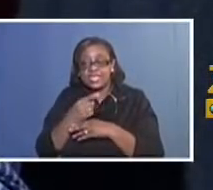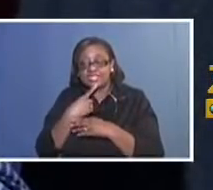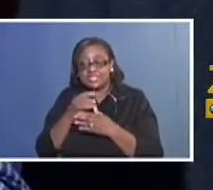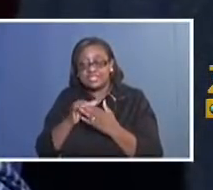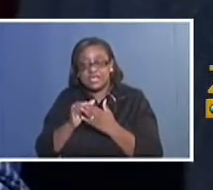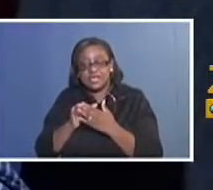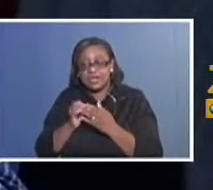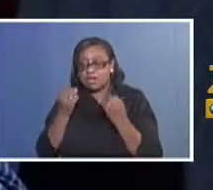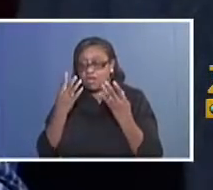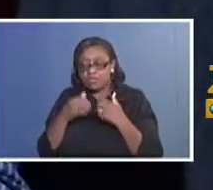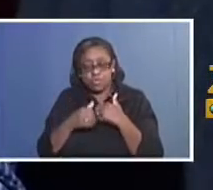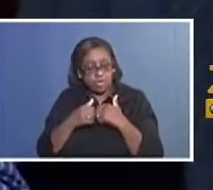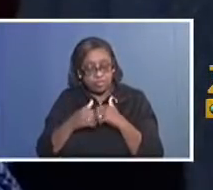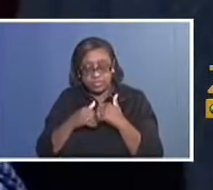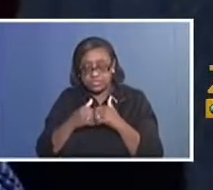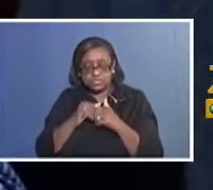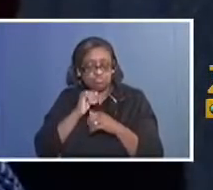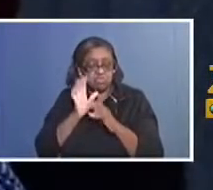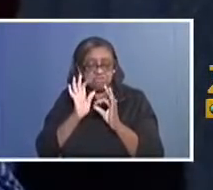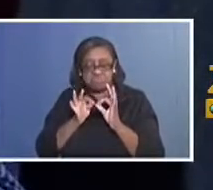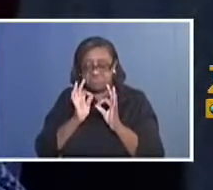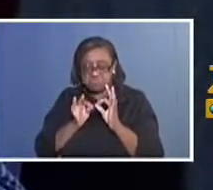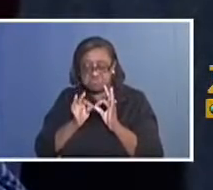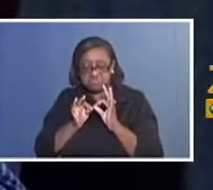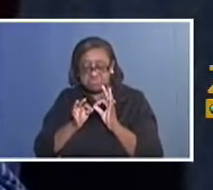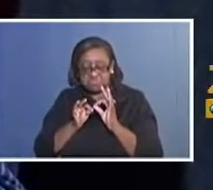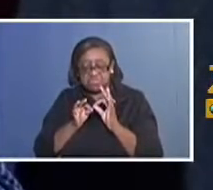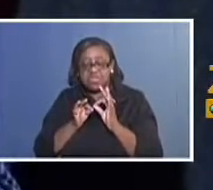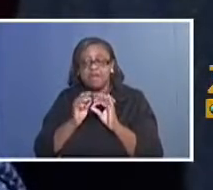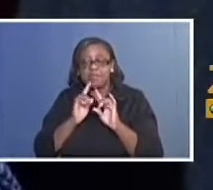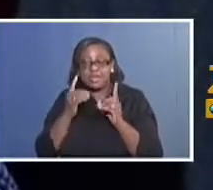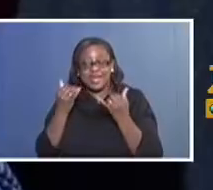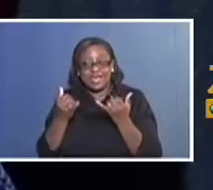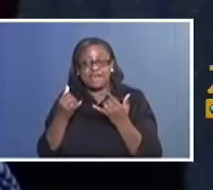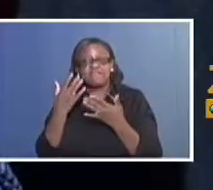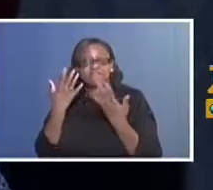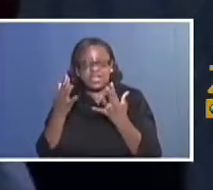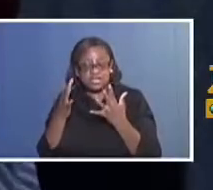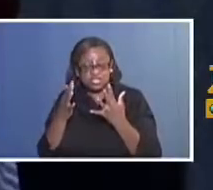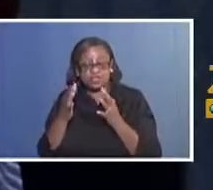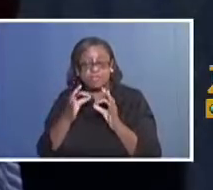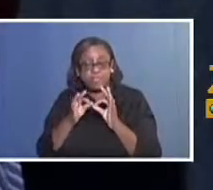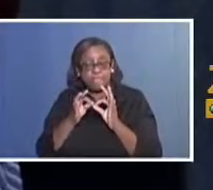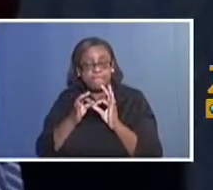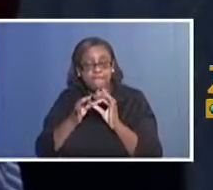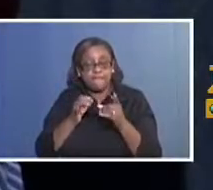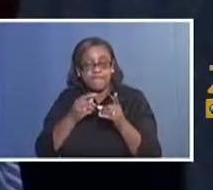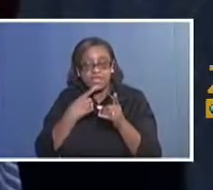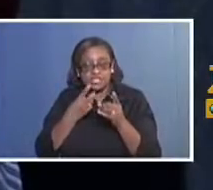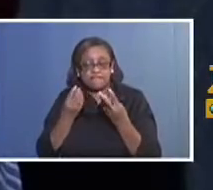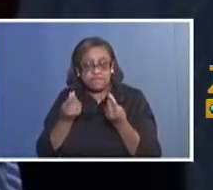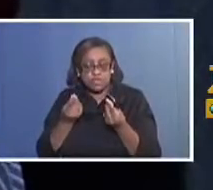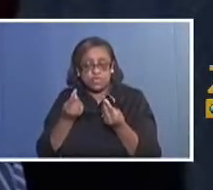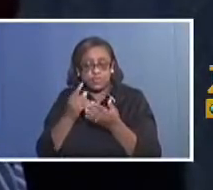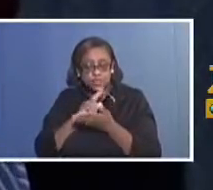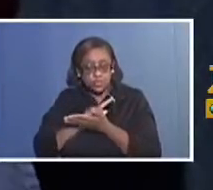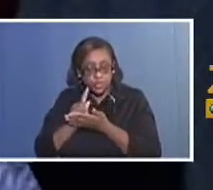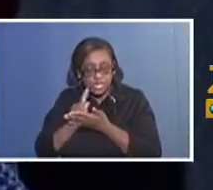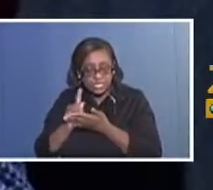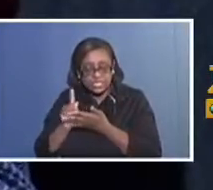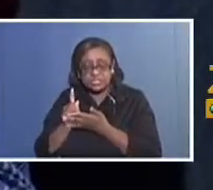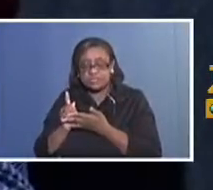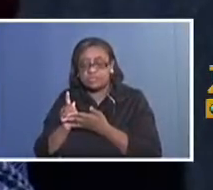for months, he says, have recently been concluded. Over the past, I would say, couple of weeks, we have been able to resolve